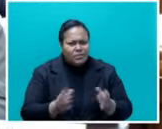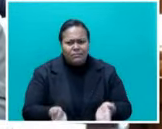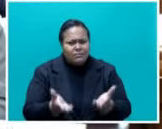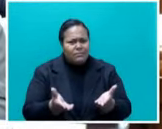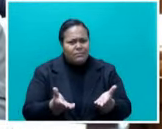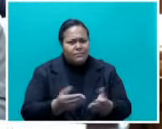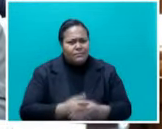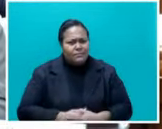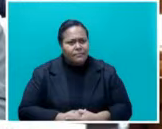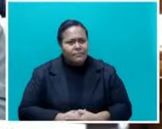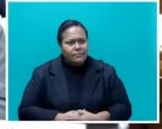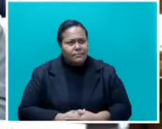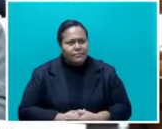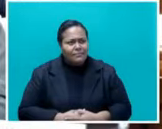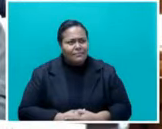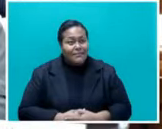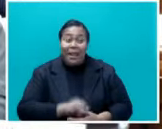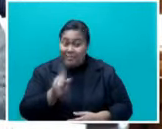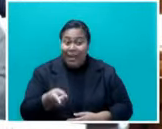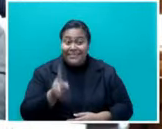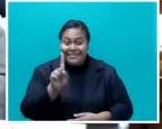But of course there'll become another drama.